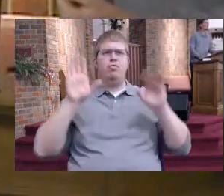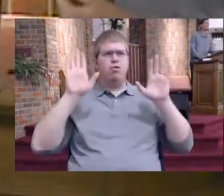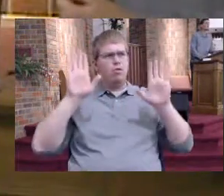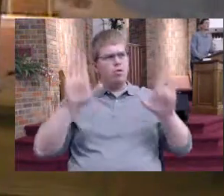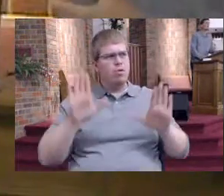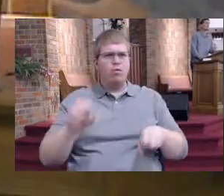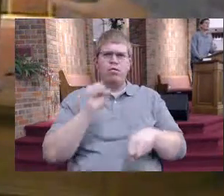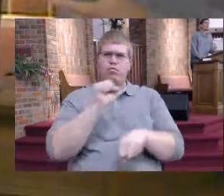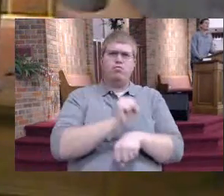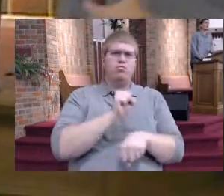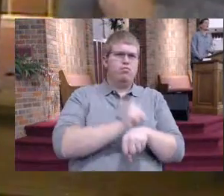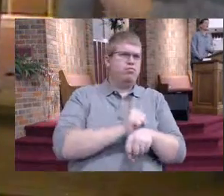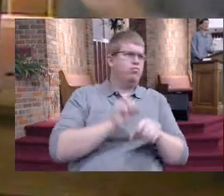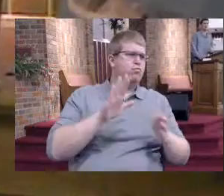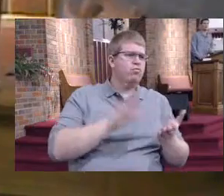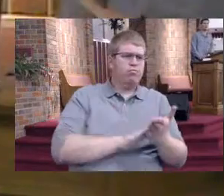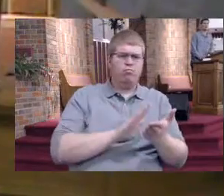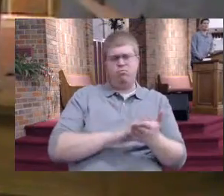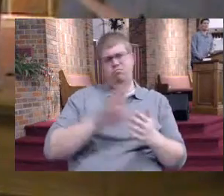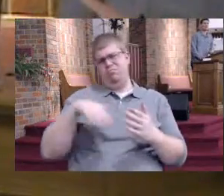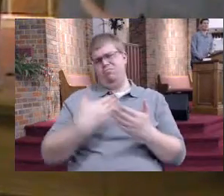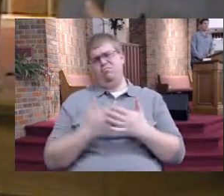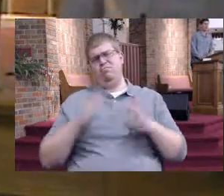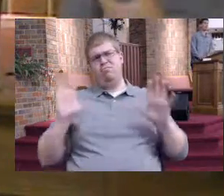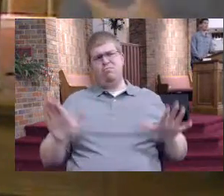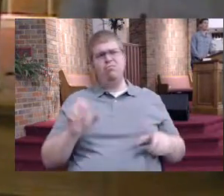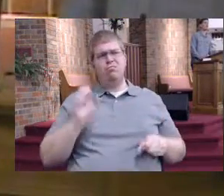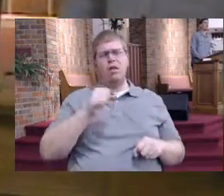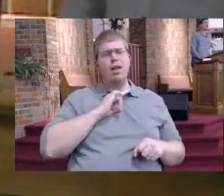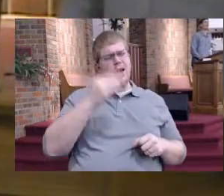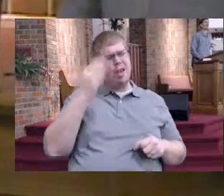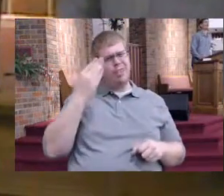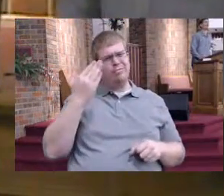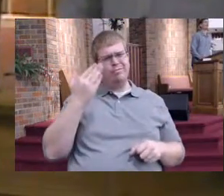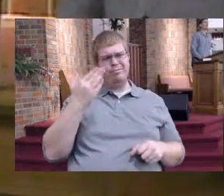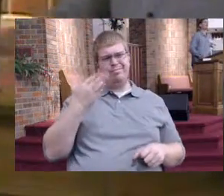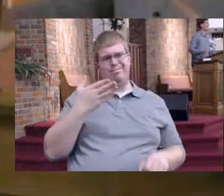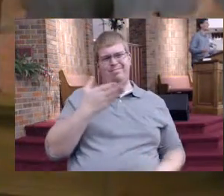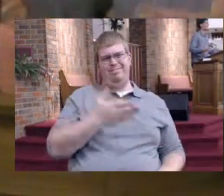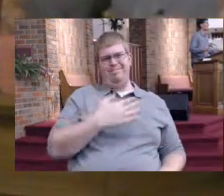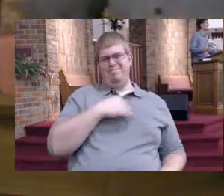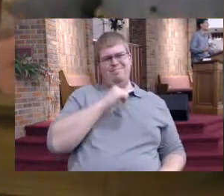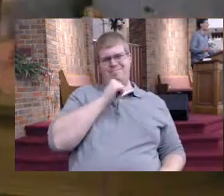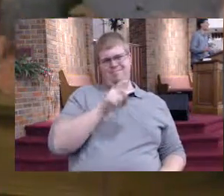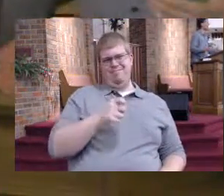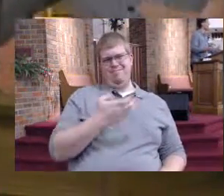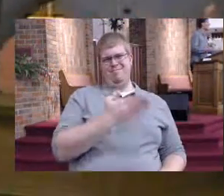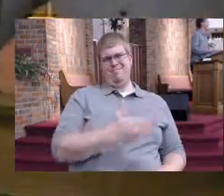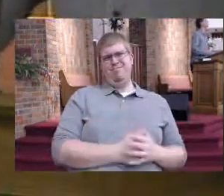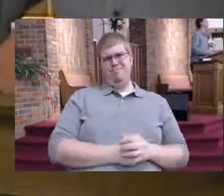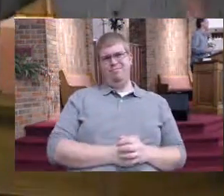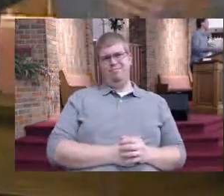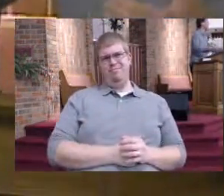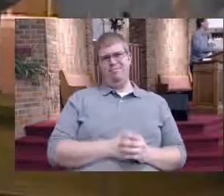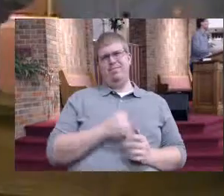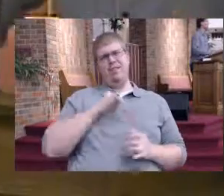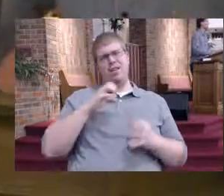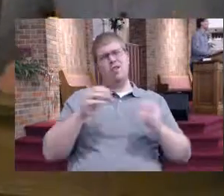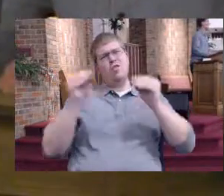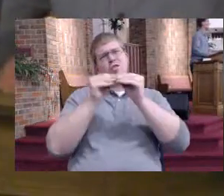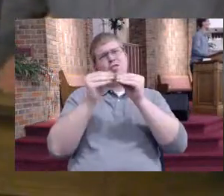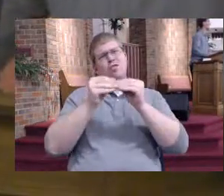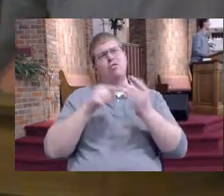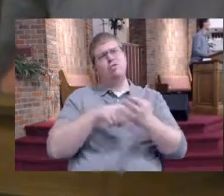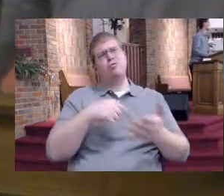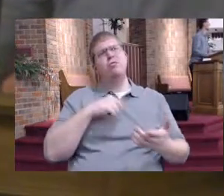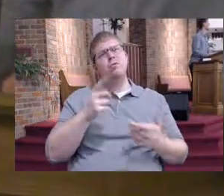knew that that wasn't where I was supposed to be. And so I was praying to God, you know, God, I want more. Show me what it is that you want me to